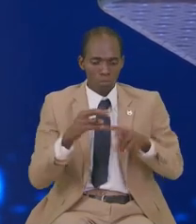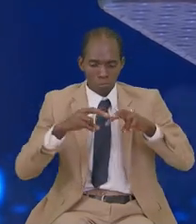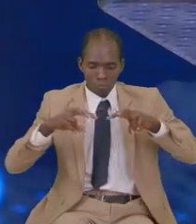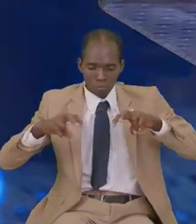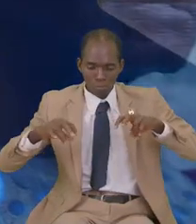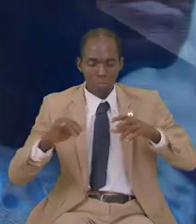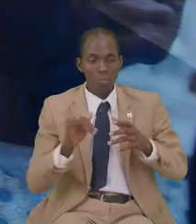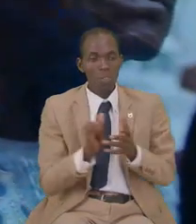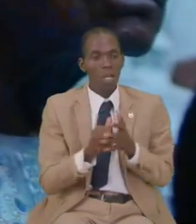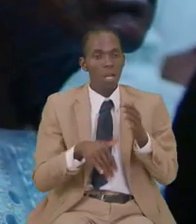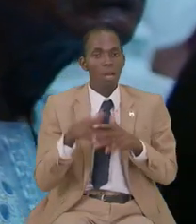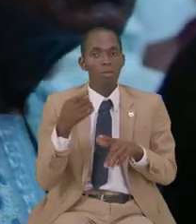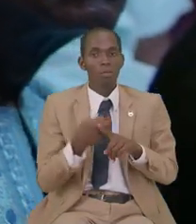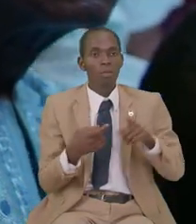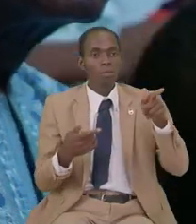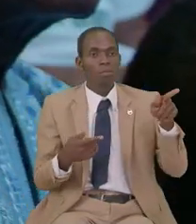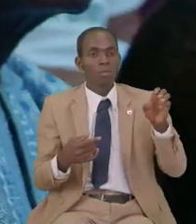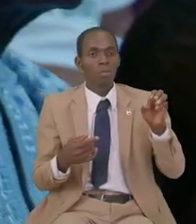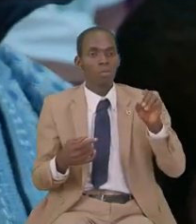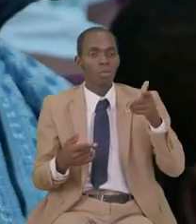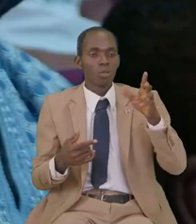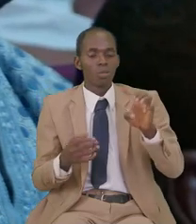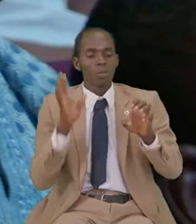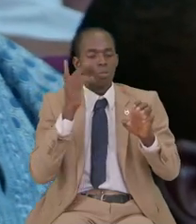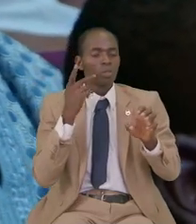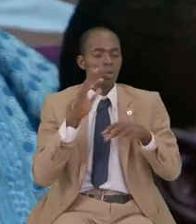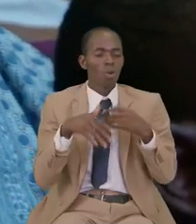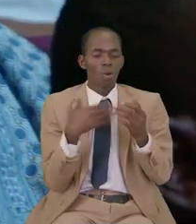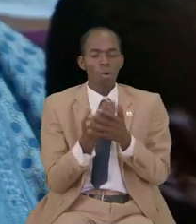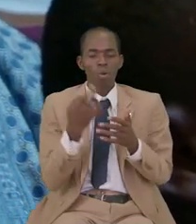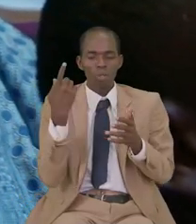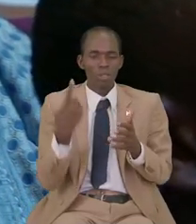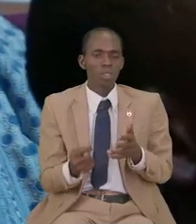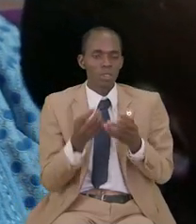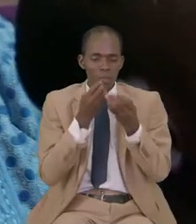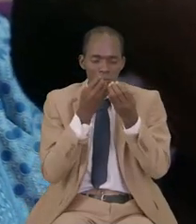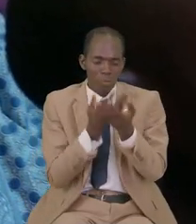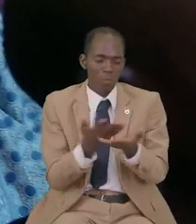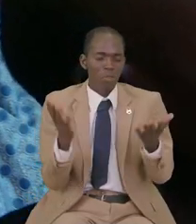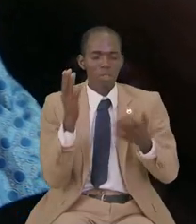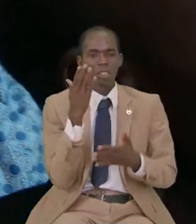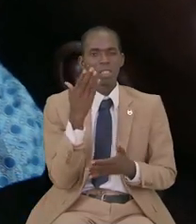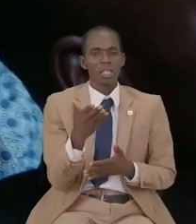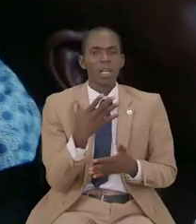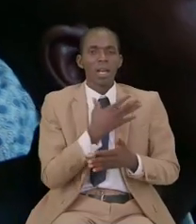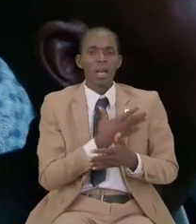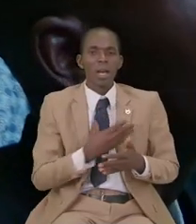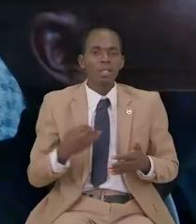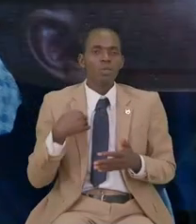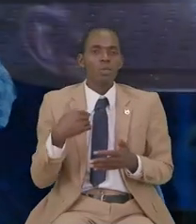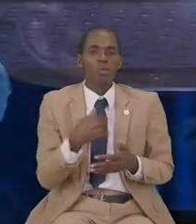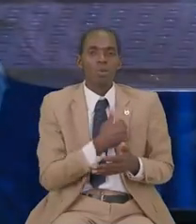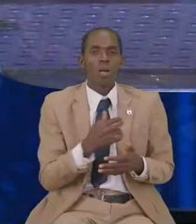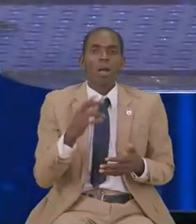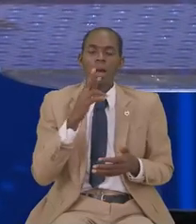the information. And yet with all that, we're sicker today in the world than they were at that time. We